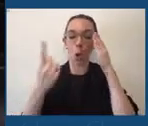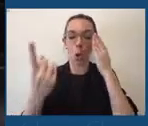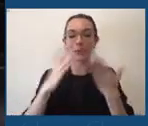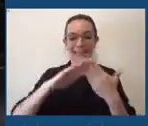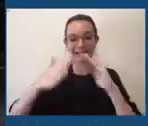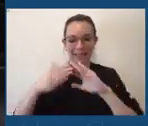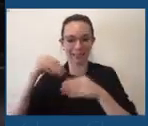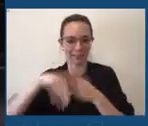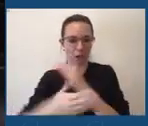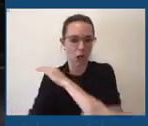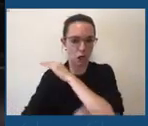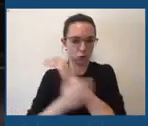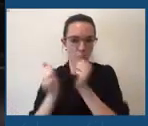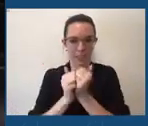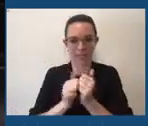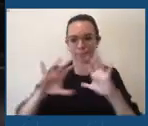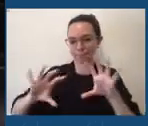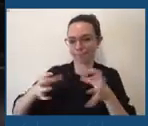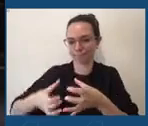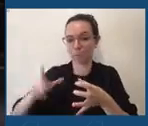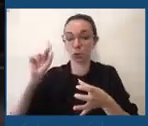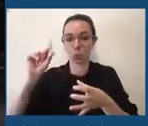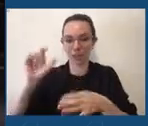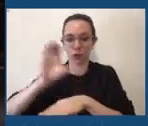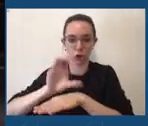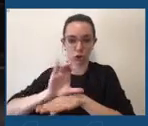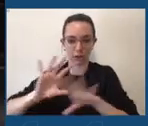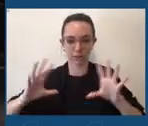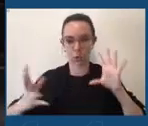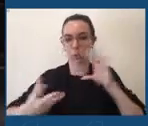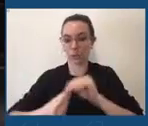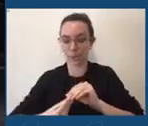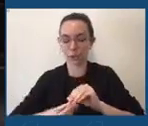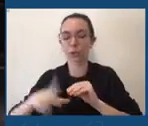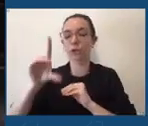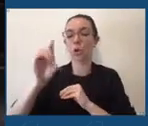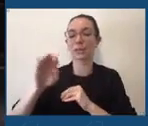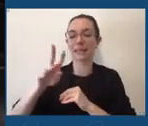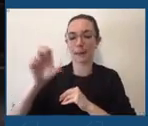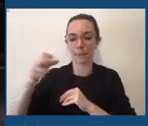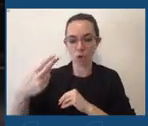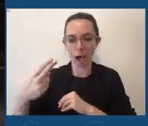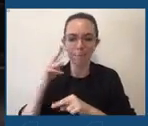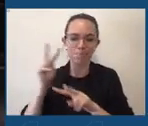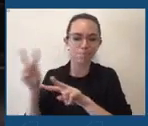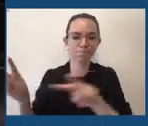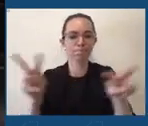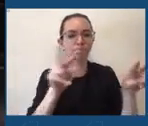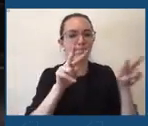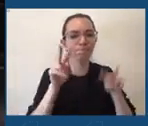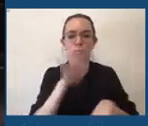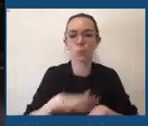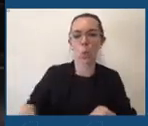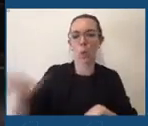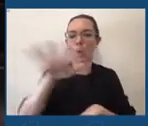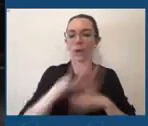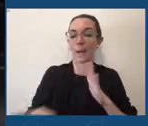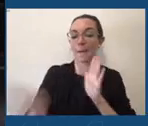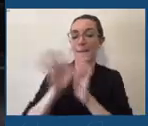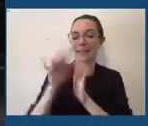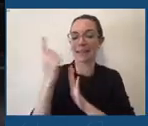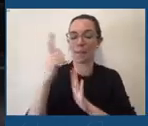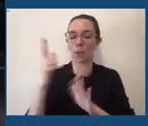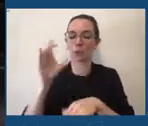country with a hub of 20 churches. And so Deborah, in her wisdom, looked across the landscape to pick somebody to be the clergy